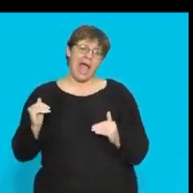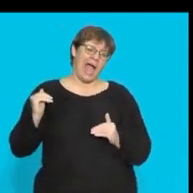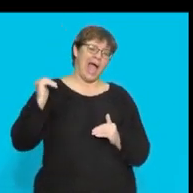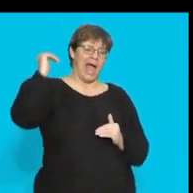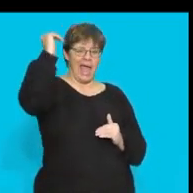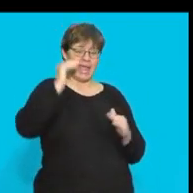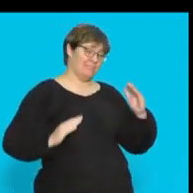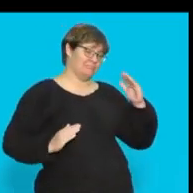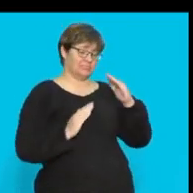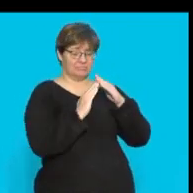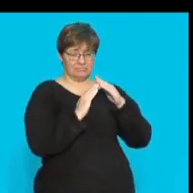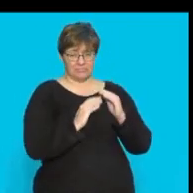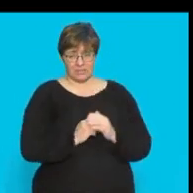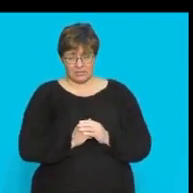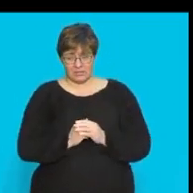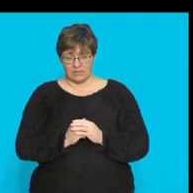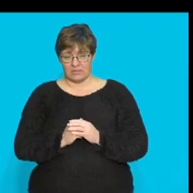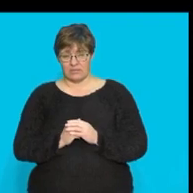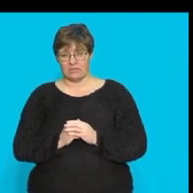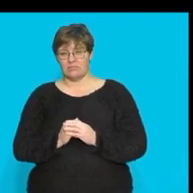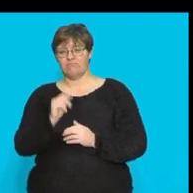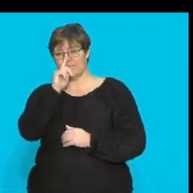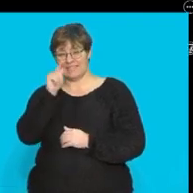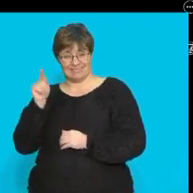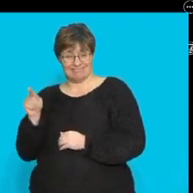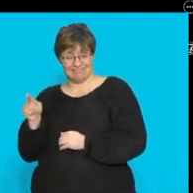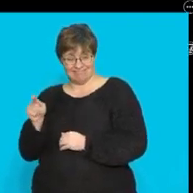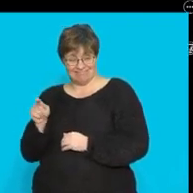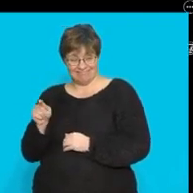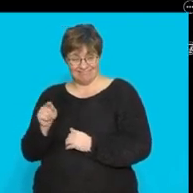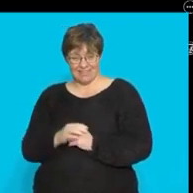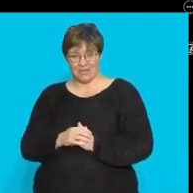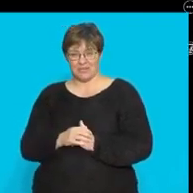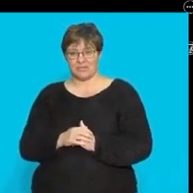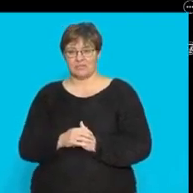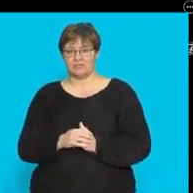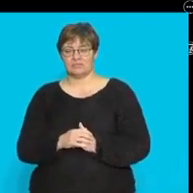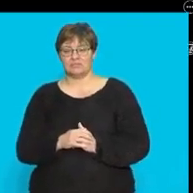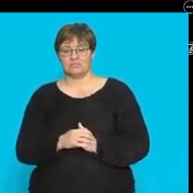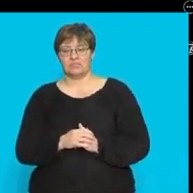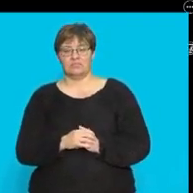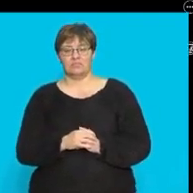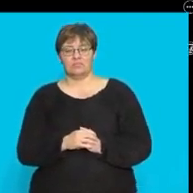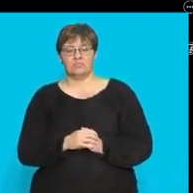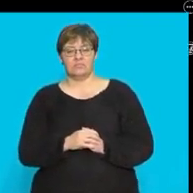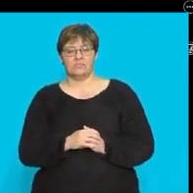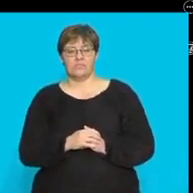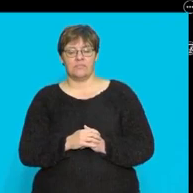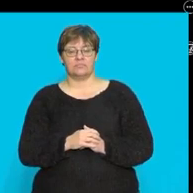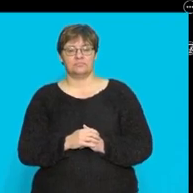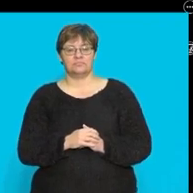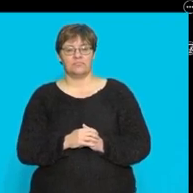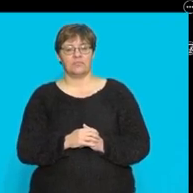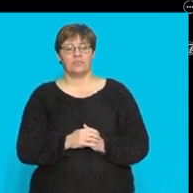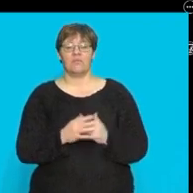highest peak? And if you have a look over there, if you draw your line nicely and straight, a little bit better than